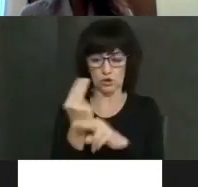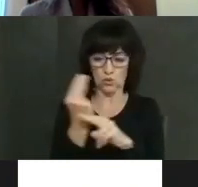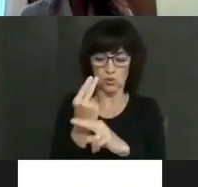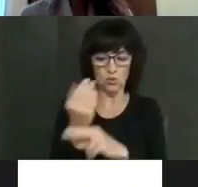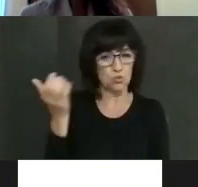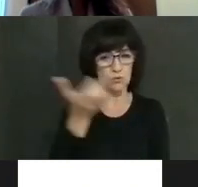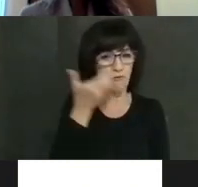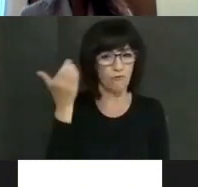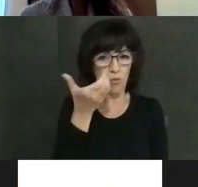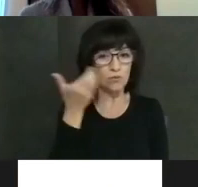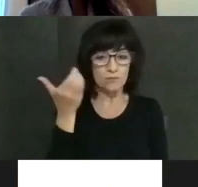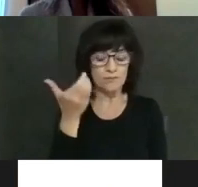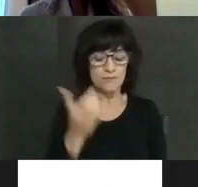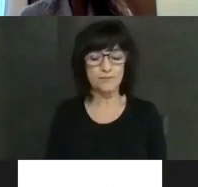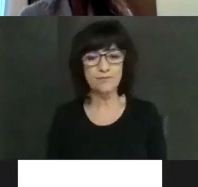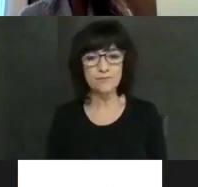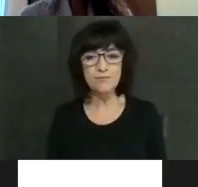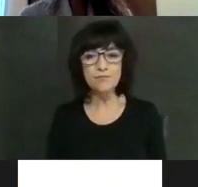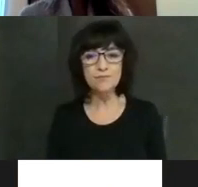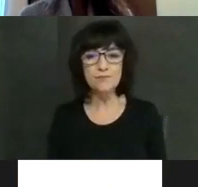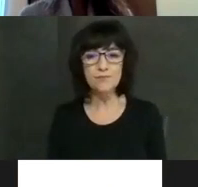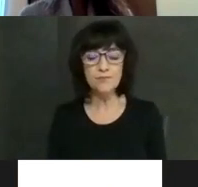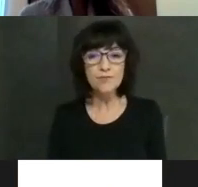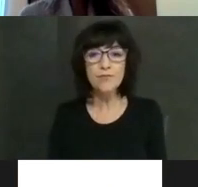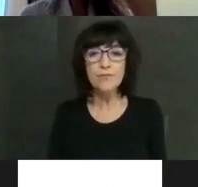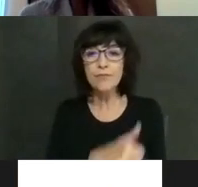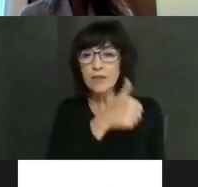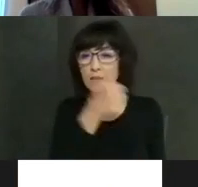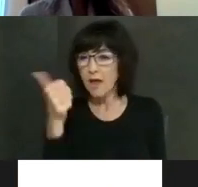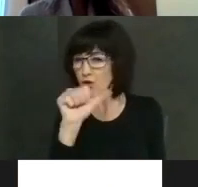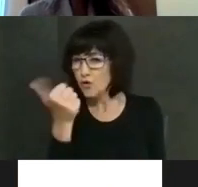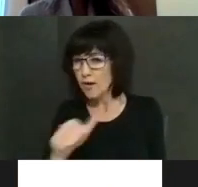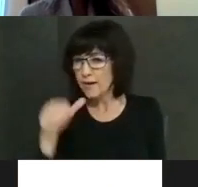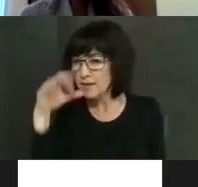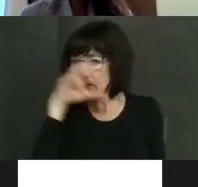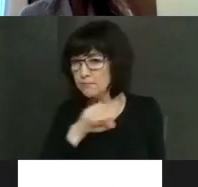what, have I missed any questions?